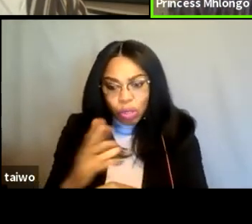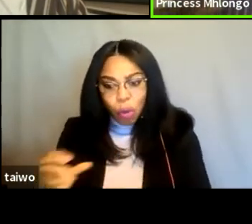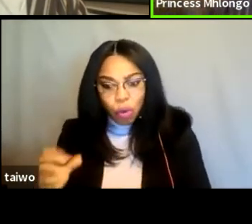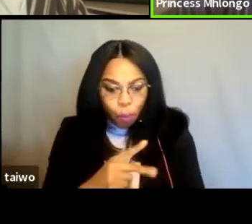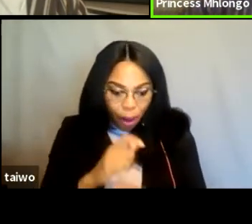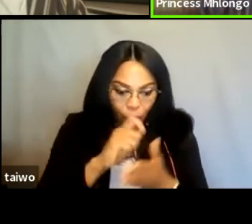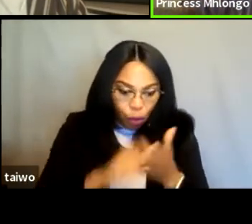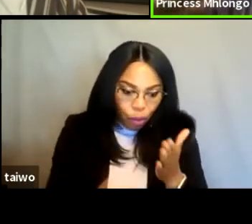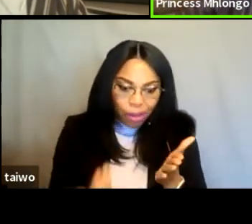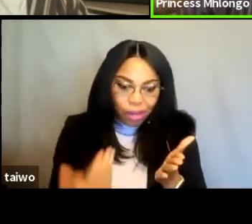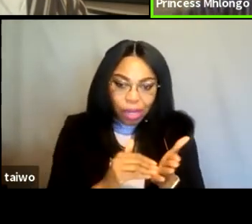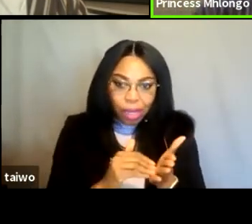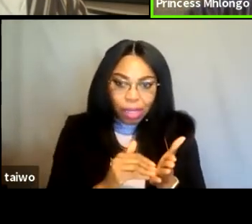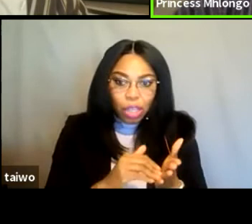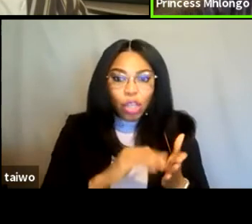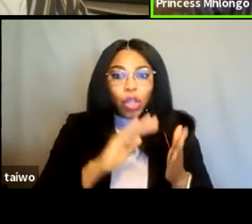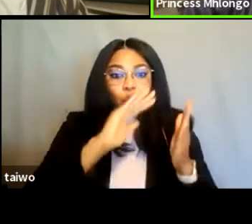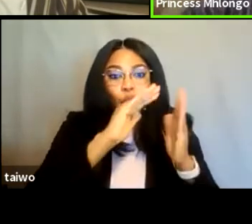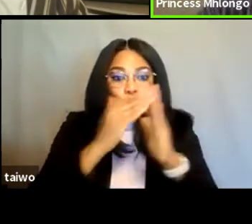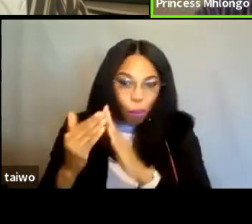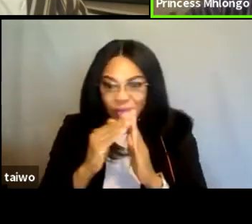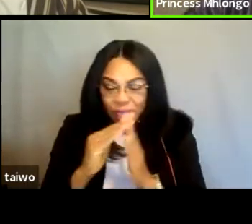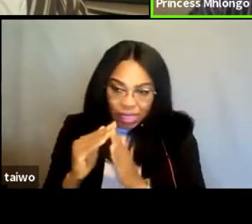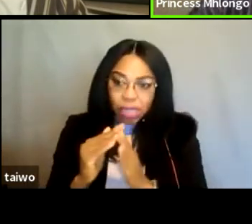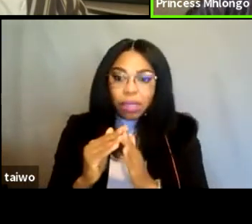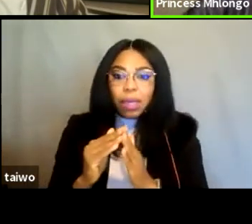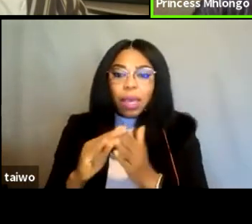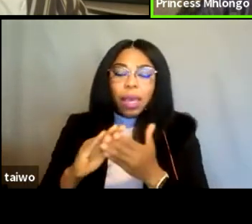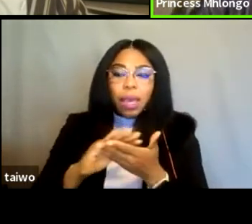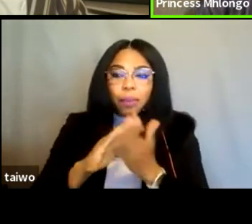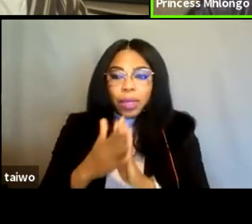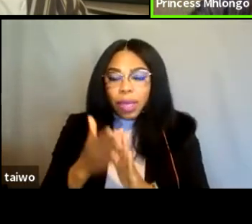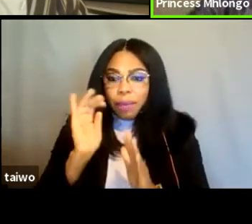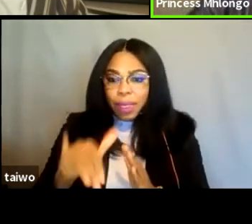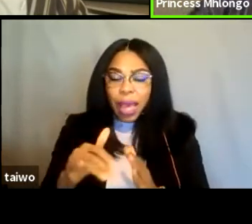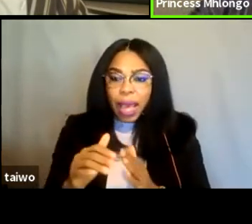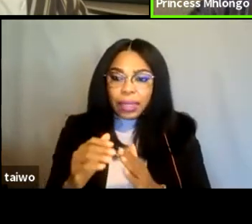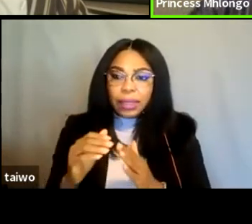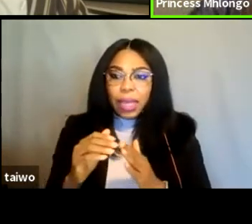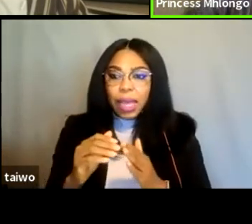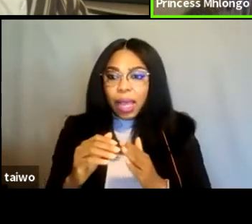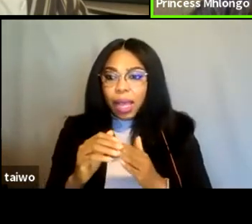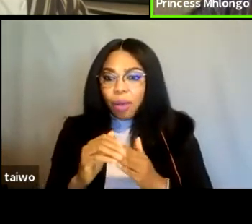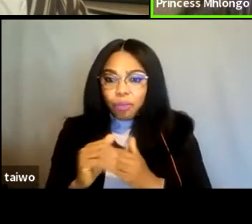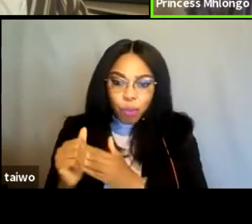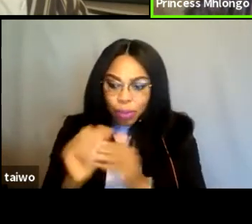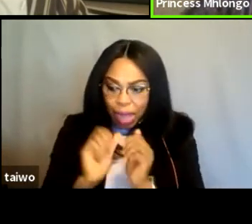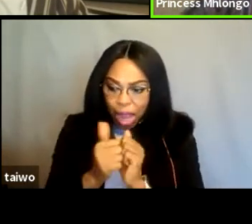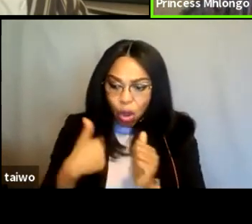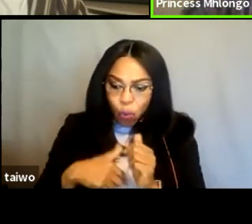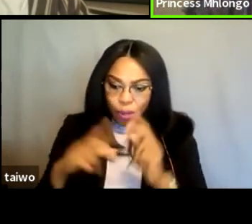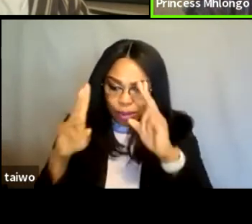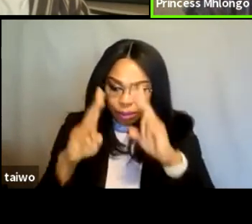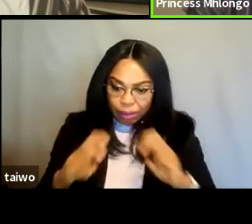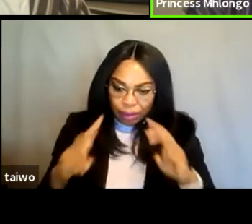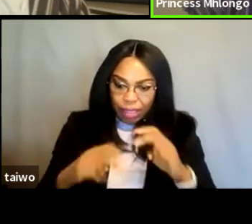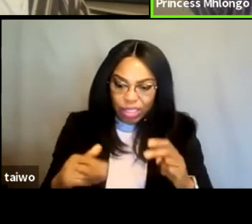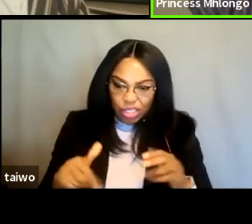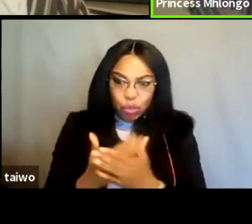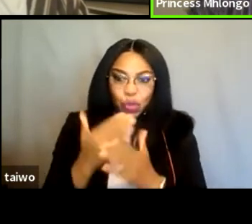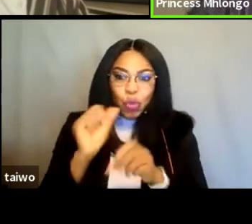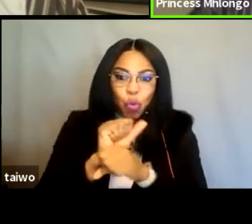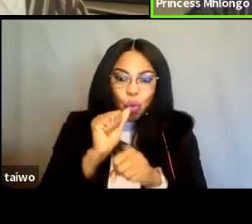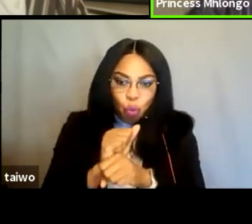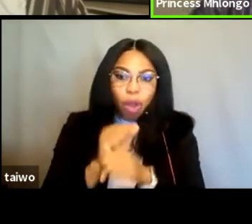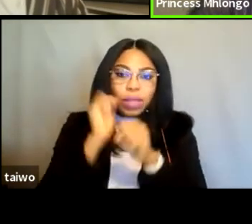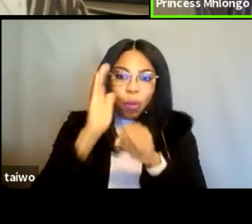know? So the community in a way became that movement of how do we actually dissect this new work that's coming out